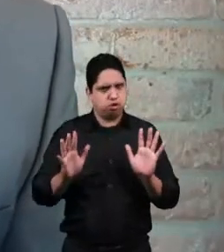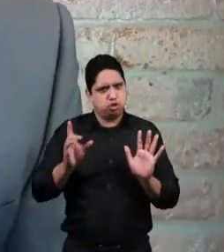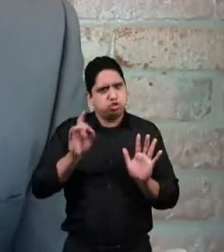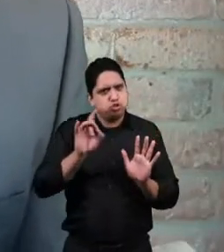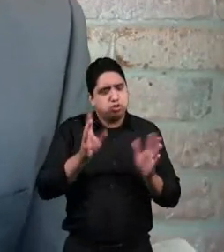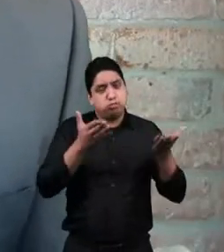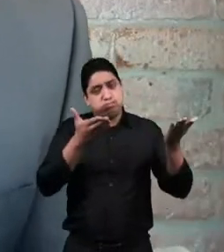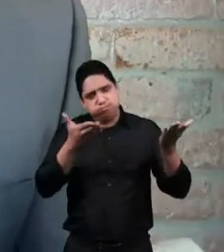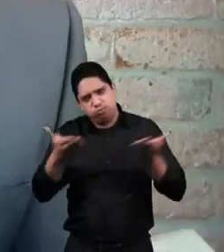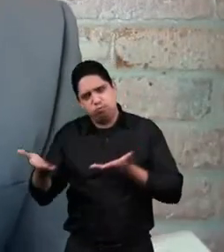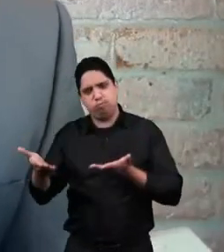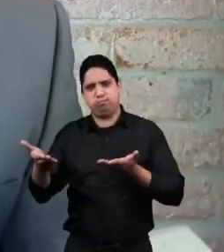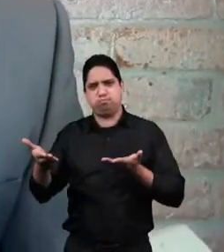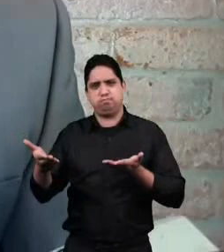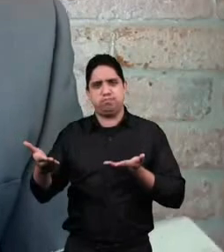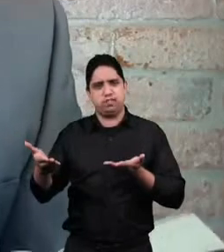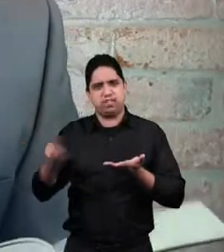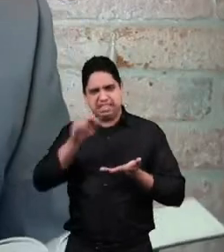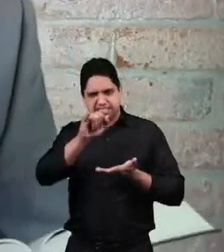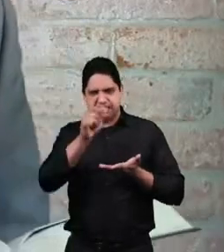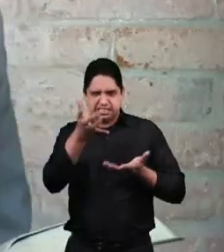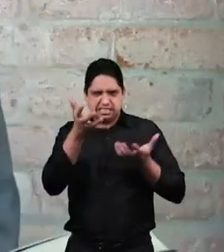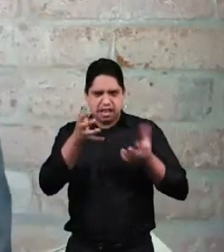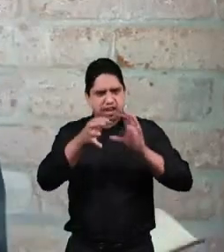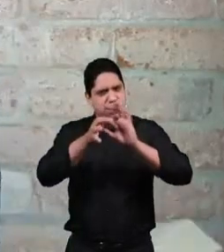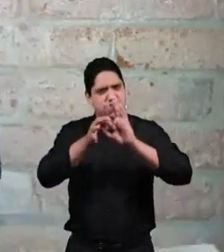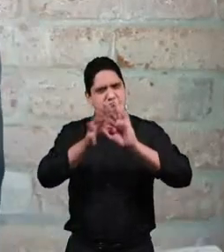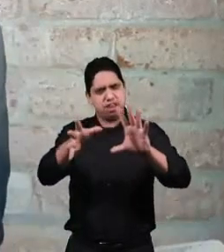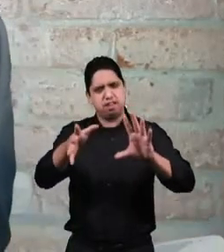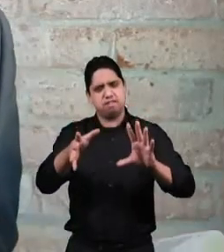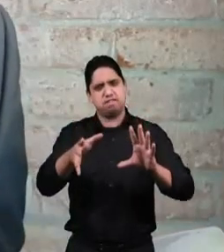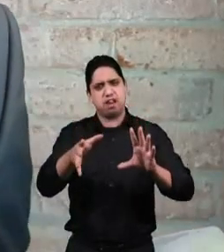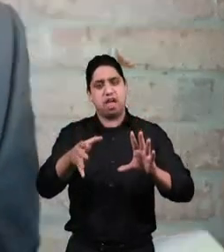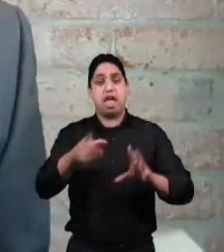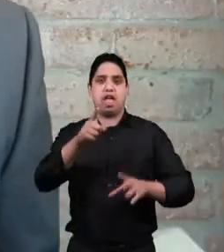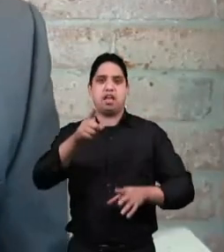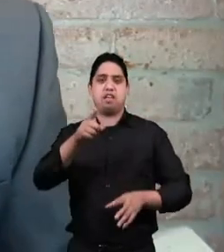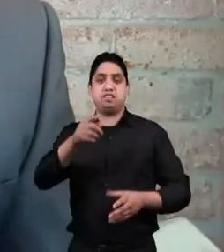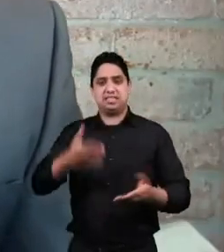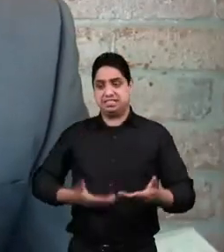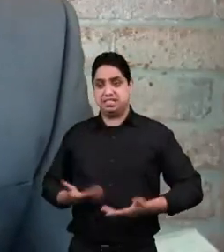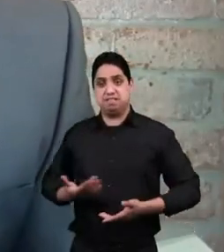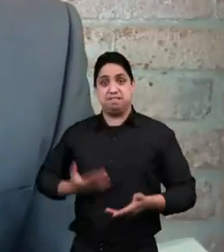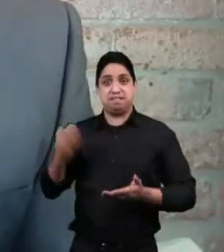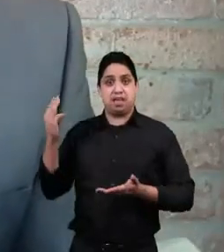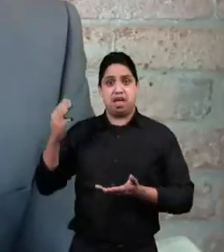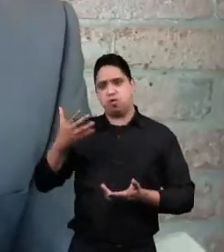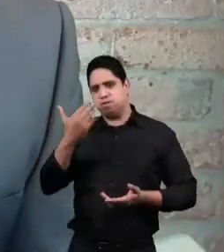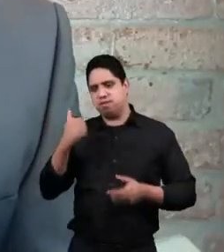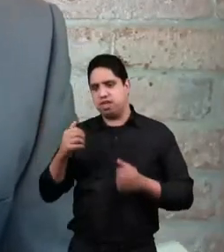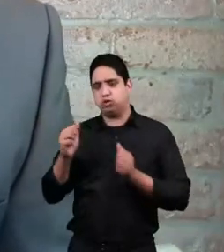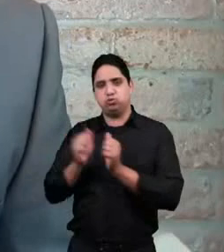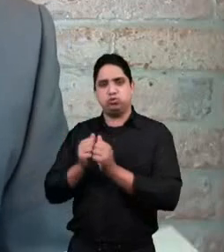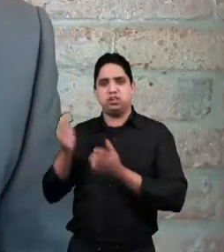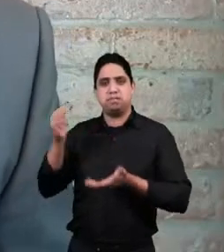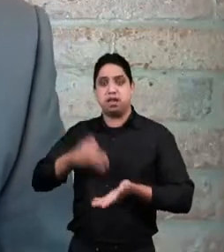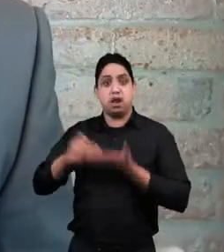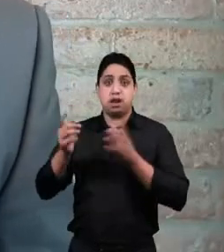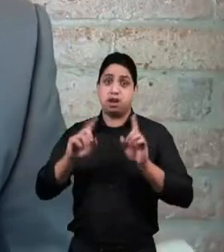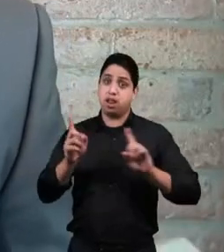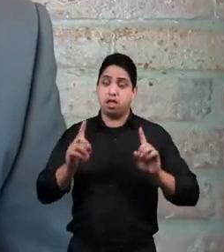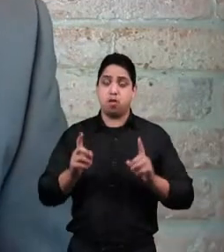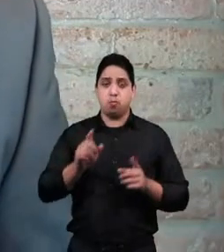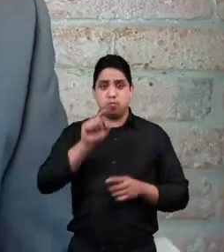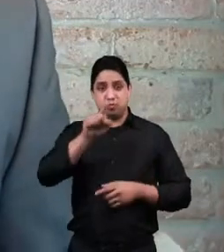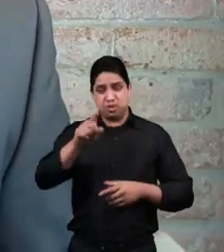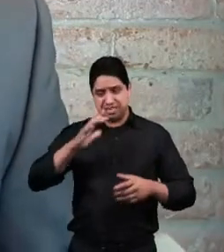order. We are inviting you. Not an invitation to be in the Maranatha Christian Church.